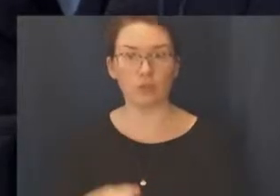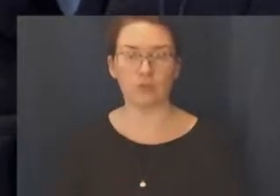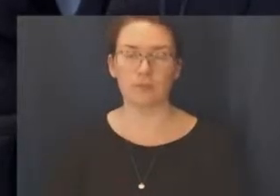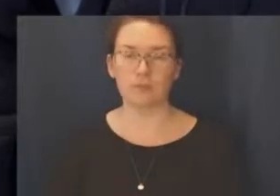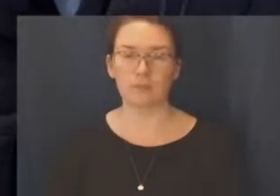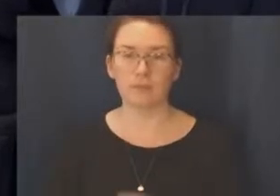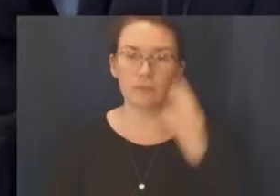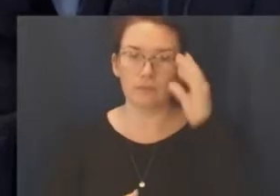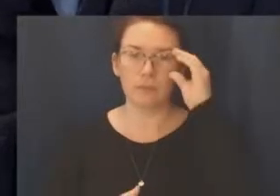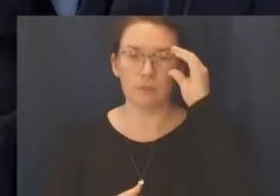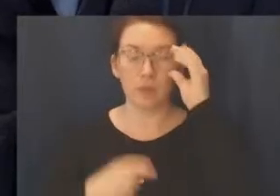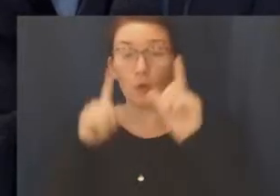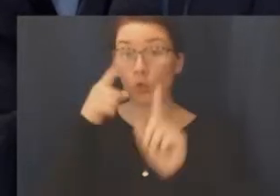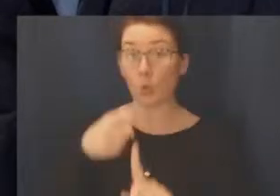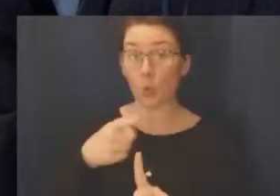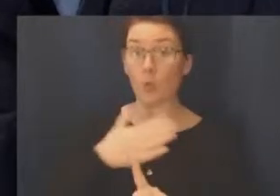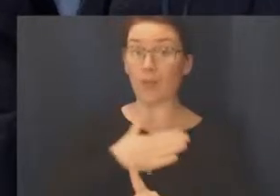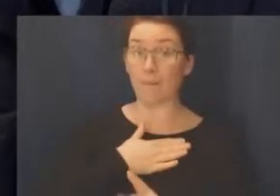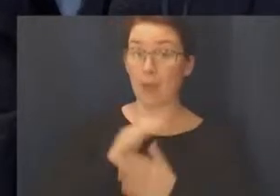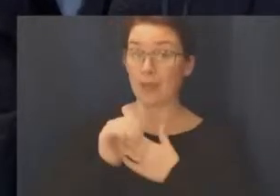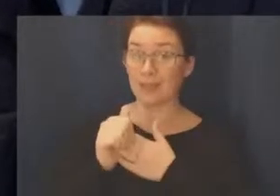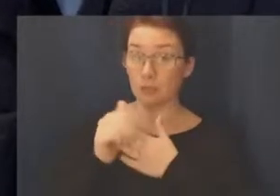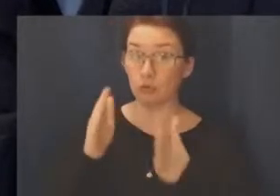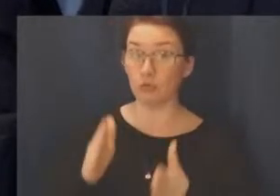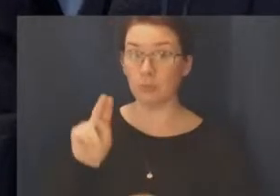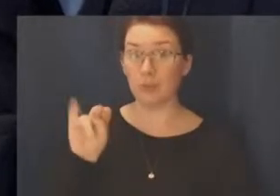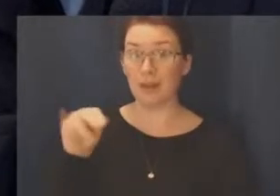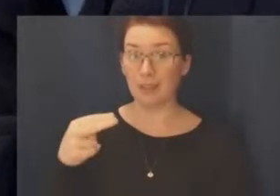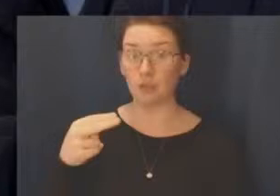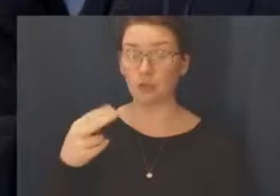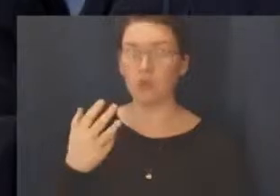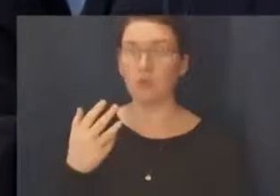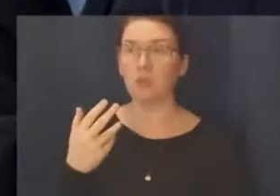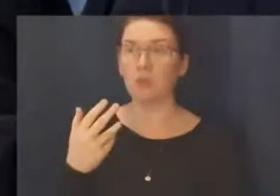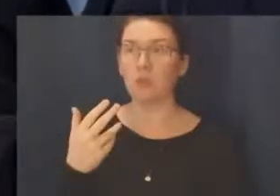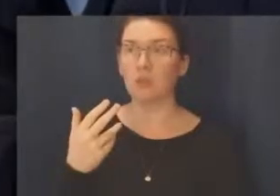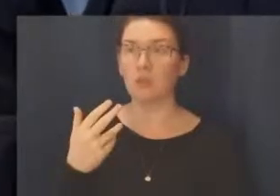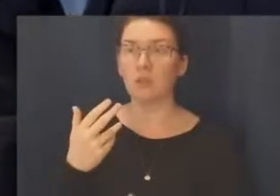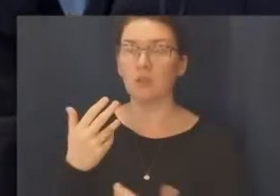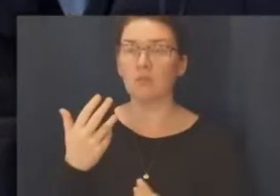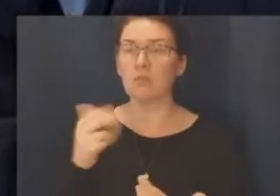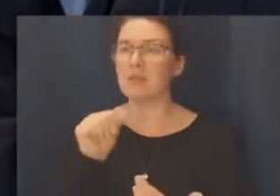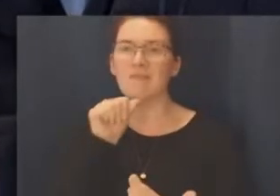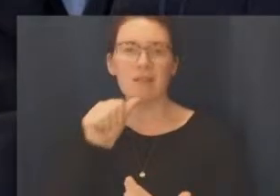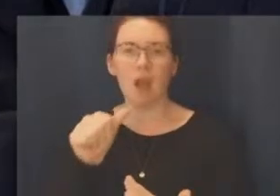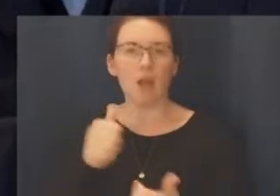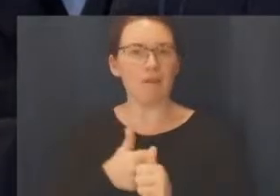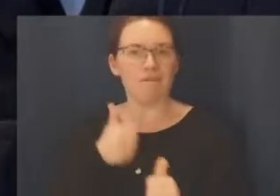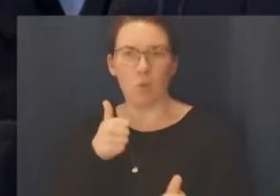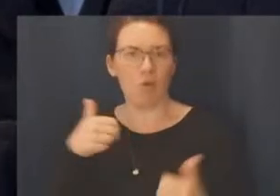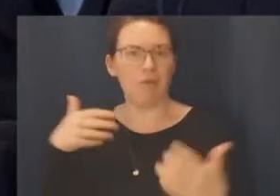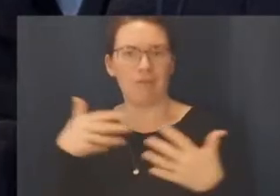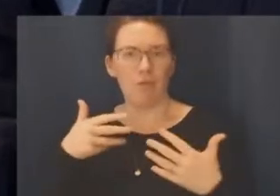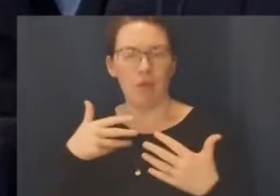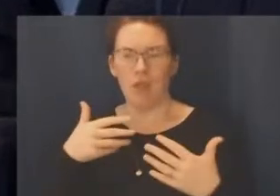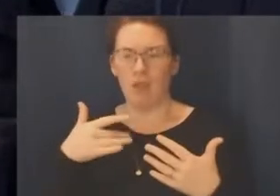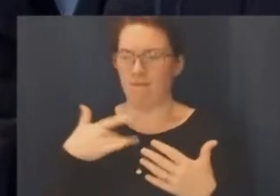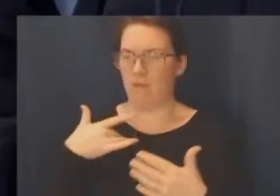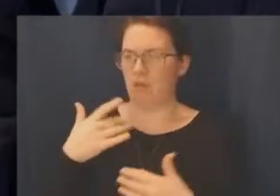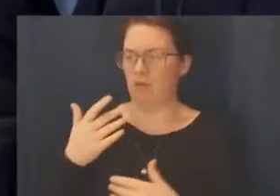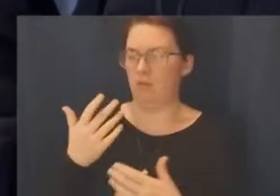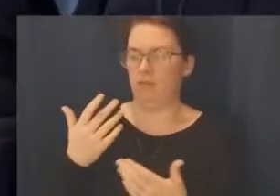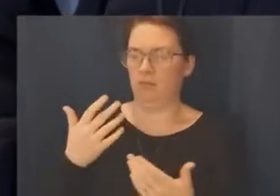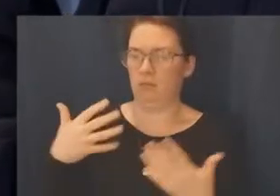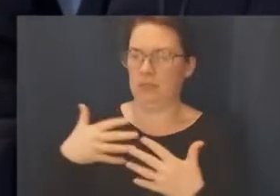at the NIH is going to make it so that those questions are no longer taboo among scientists. Scientists need to work on the things